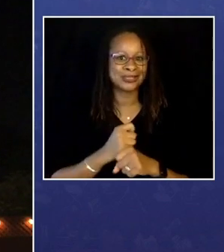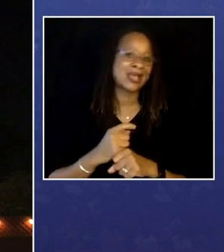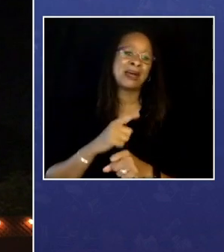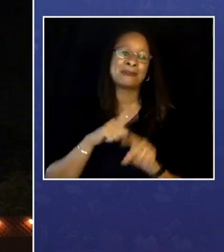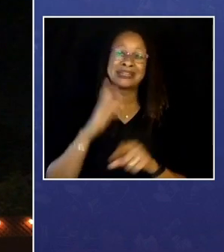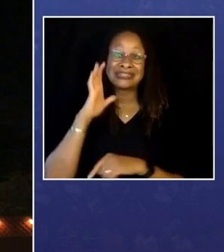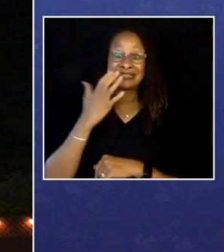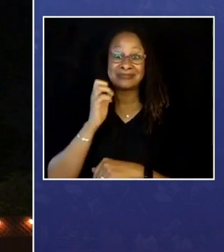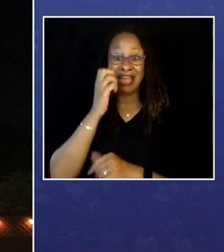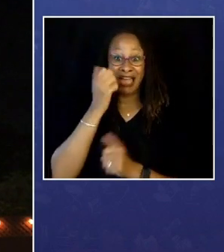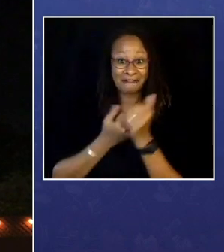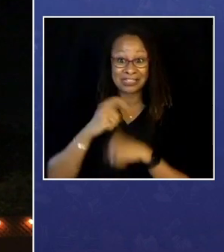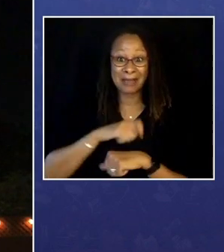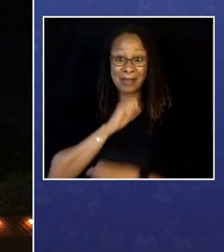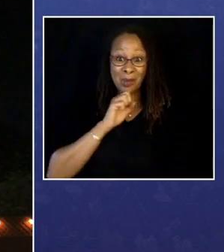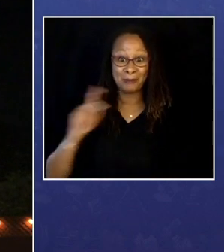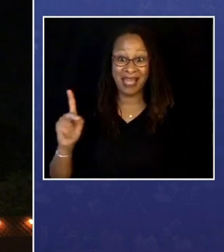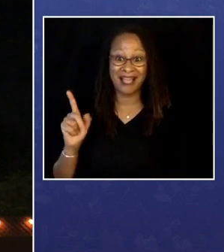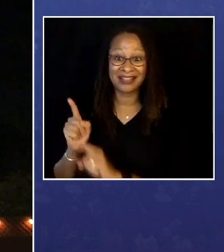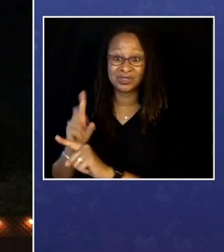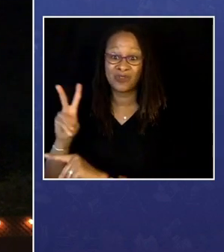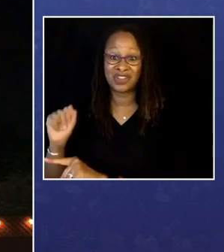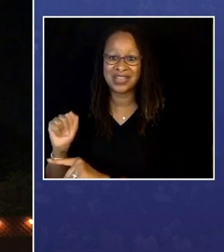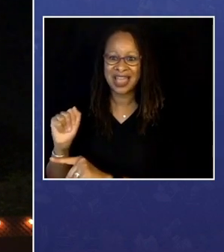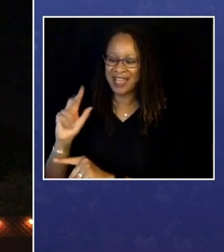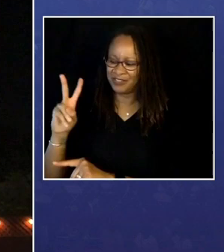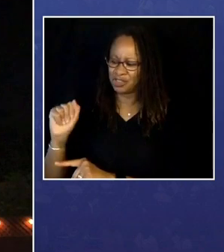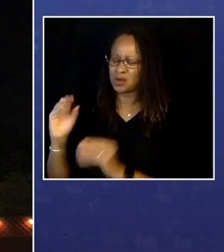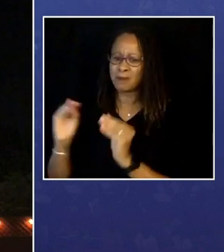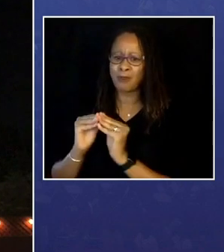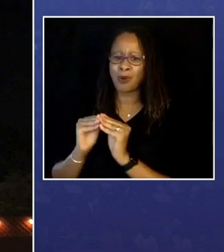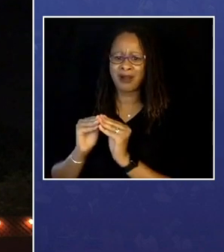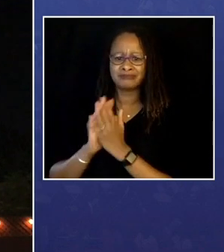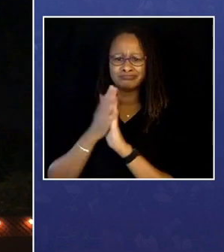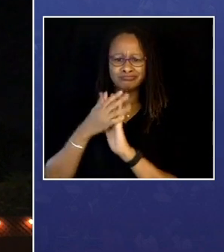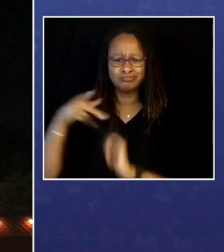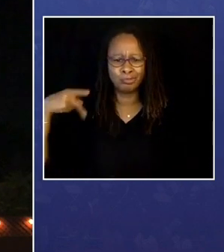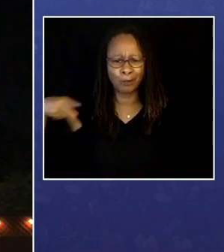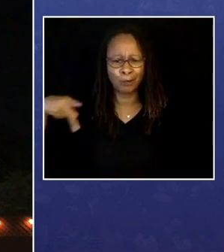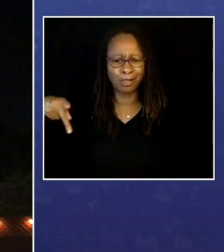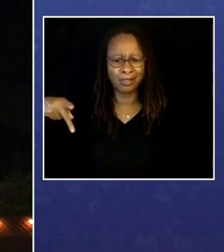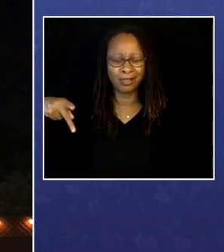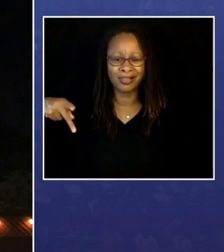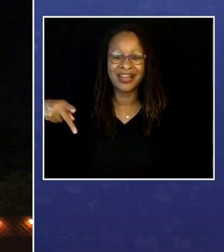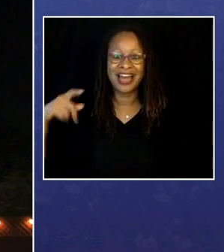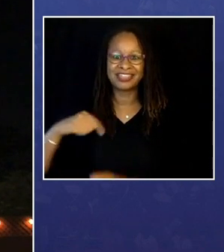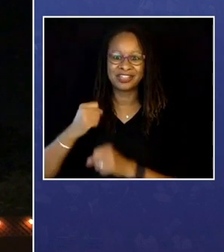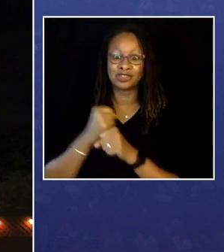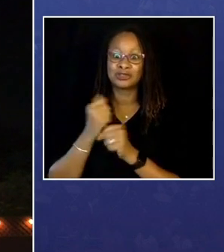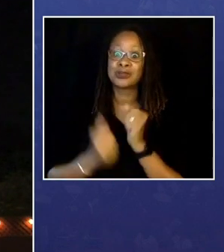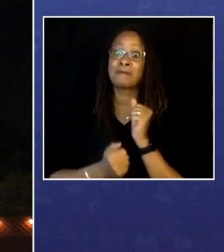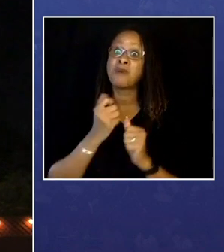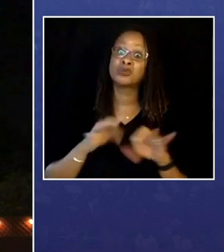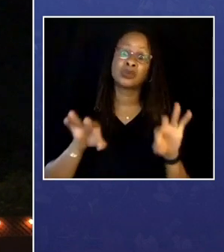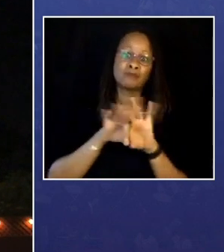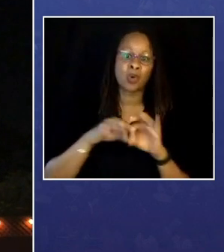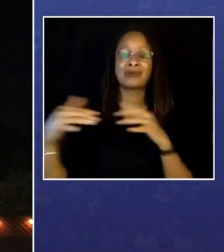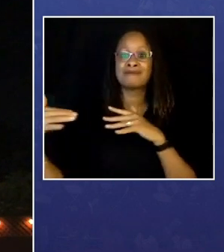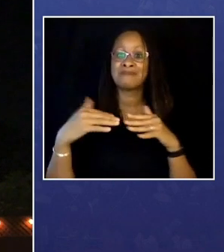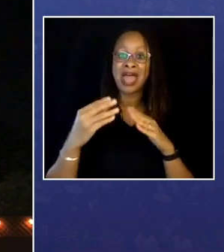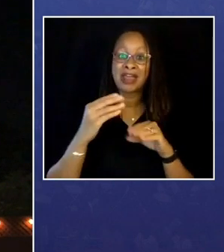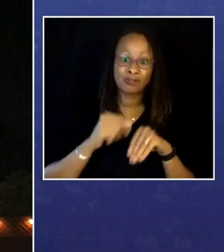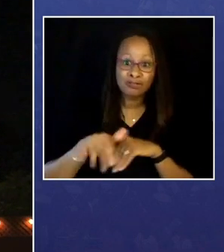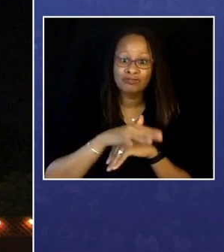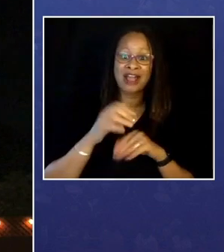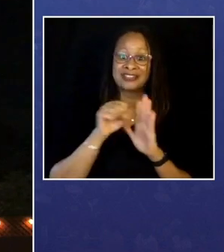like every time I come back, Virginia has gotten a little bit more purple. And this year, it's one of the most important battleground